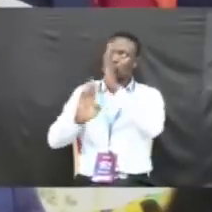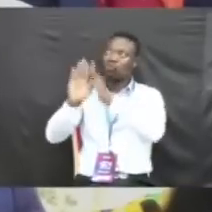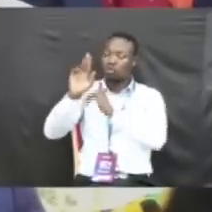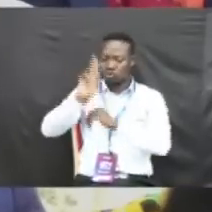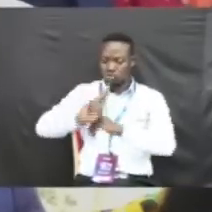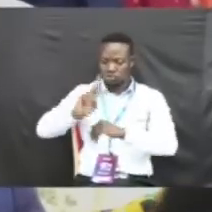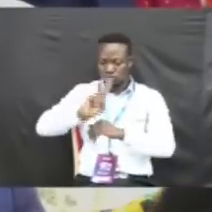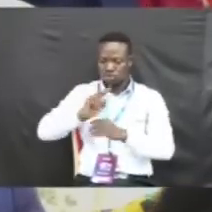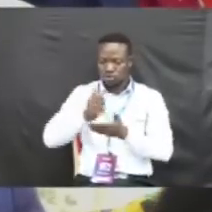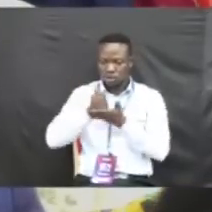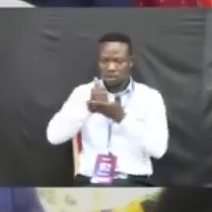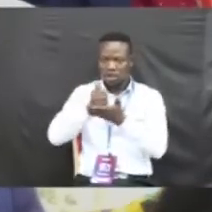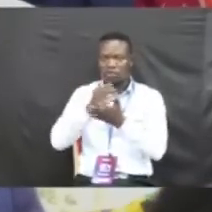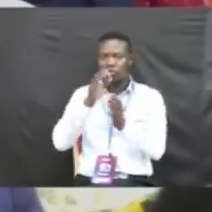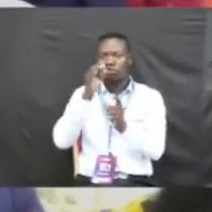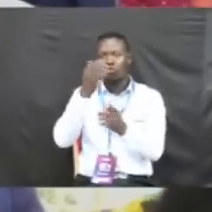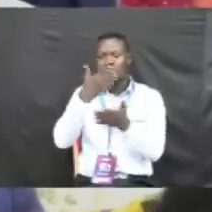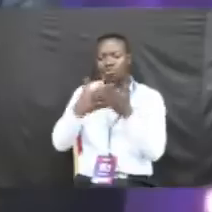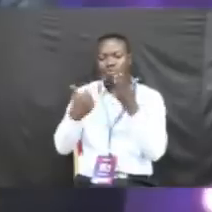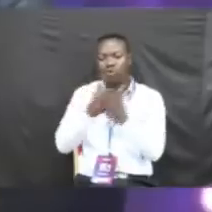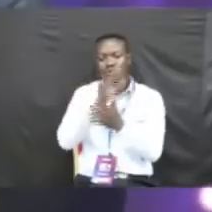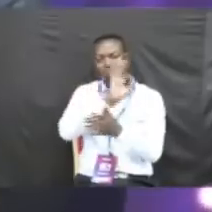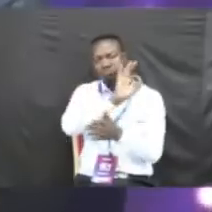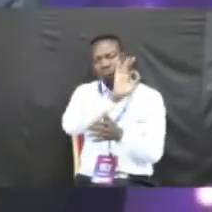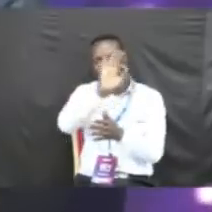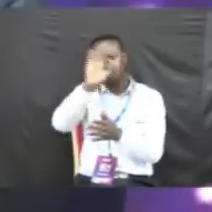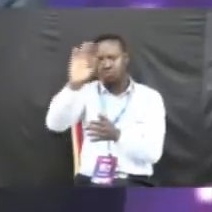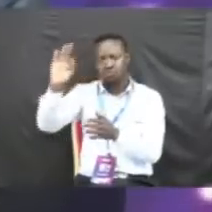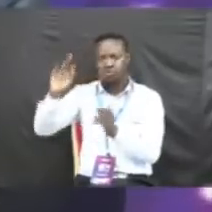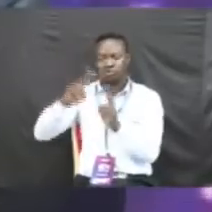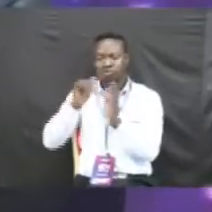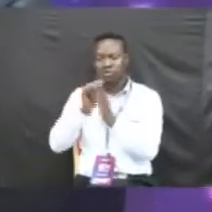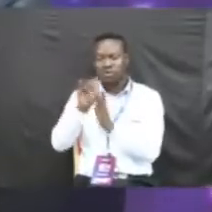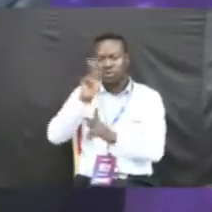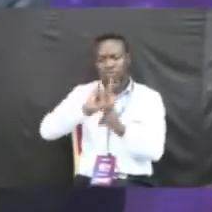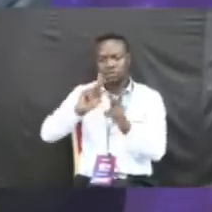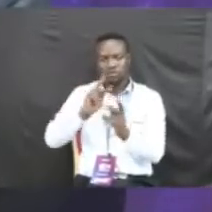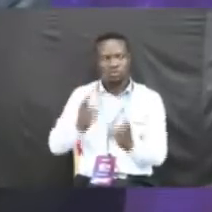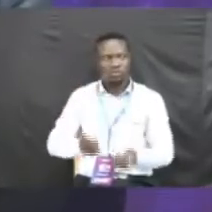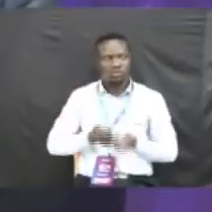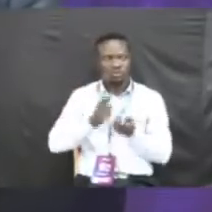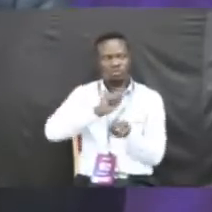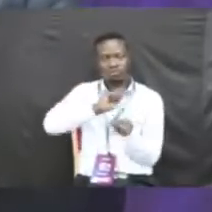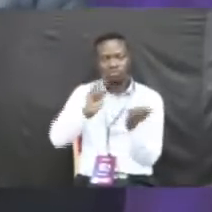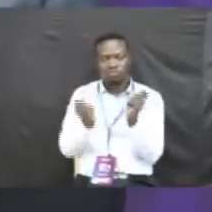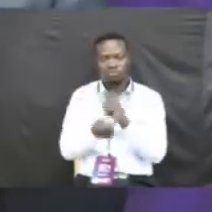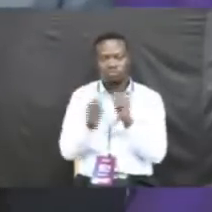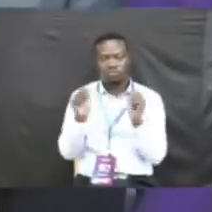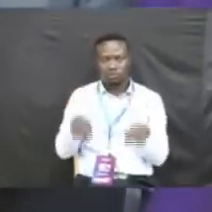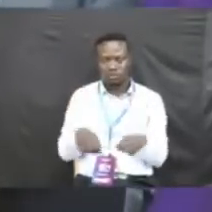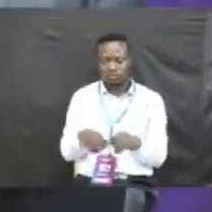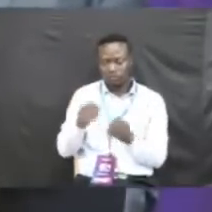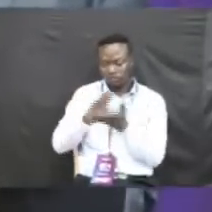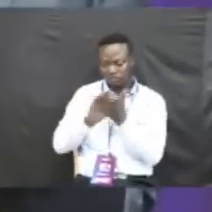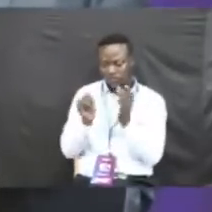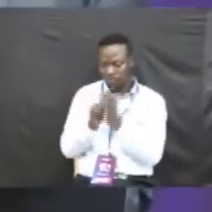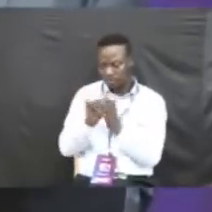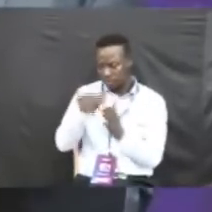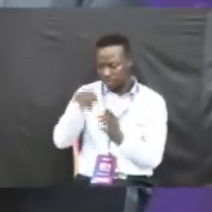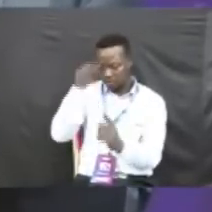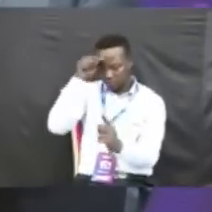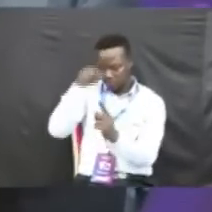propagating the gospel and for the redemption of mankind to himself. We believe this must be the key